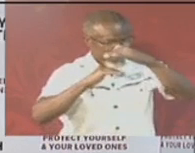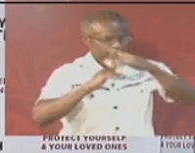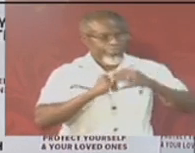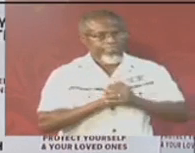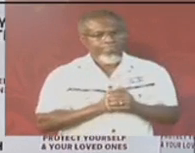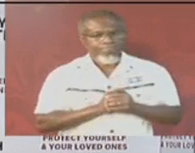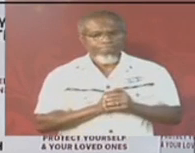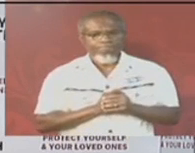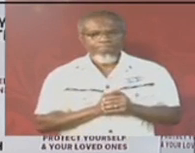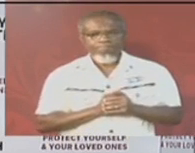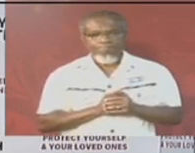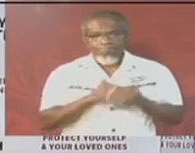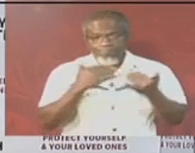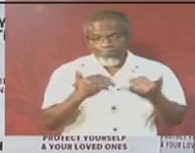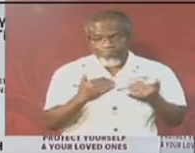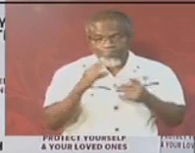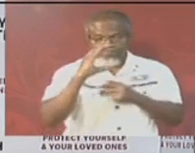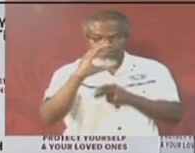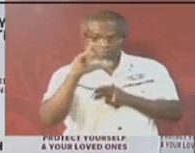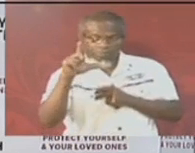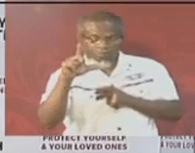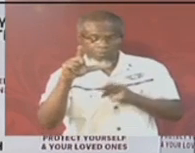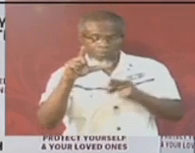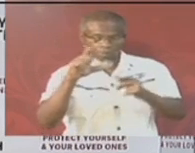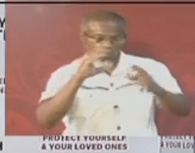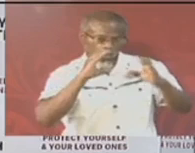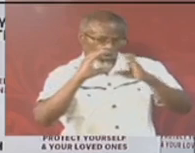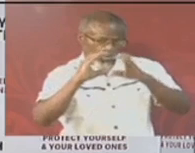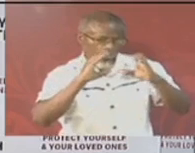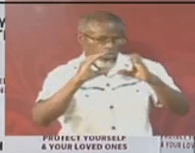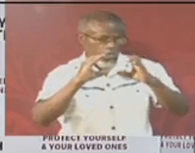We now go to CL Communications.